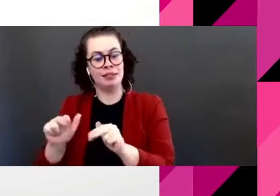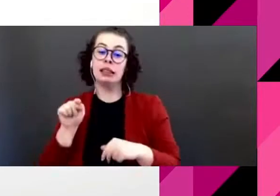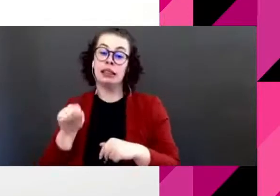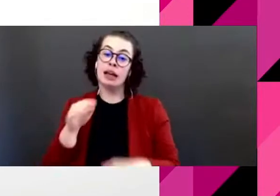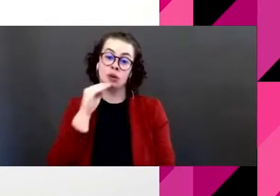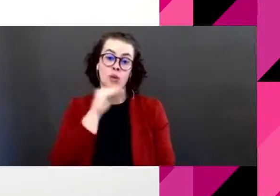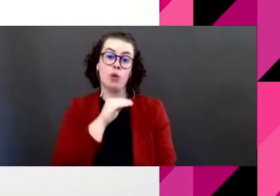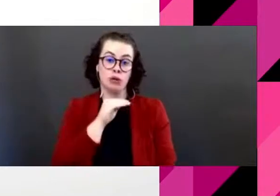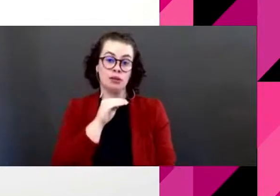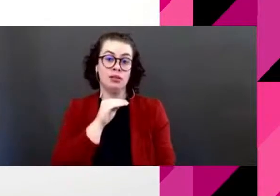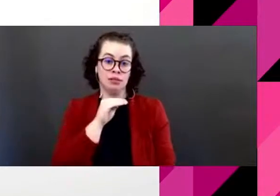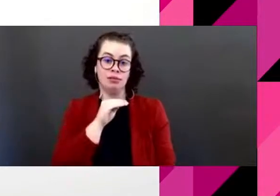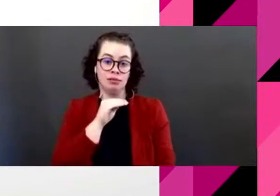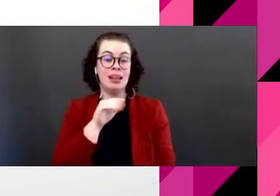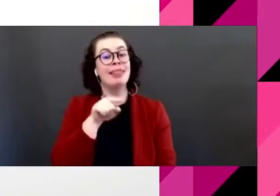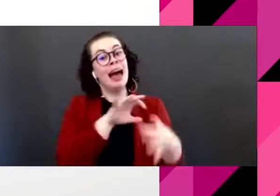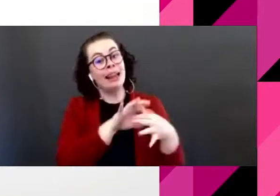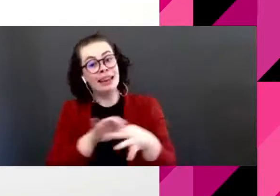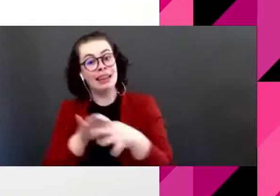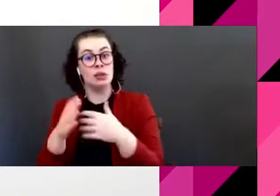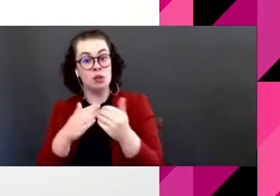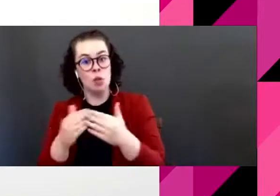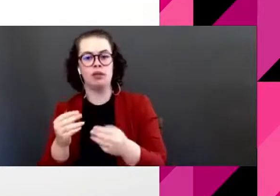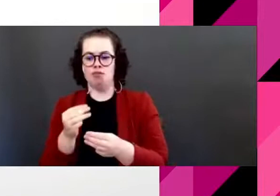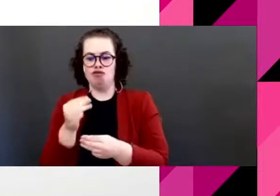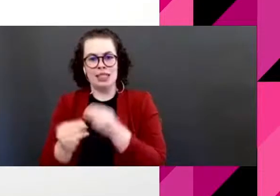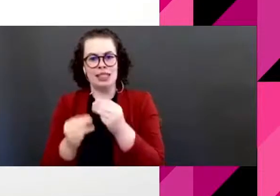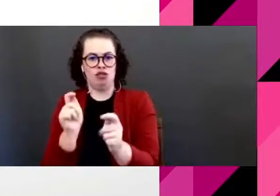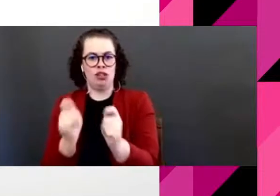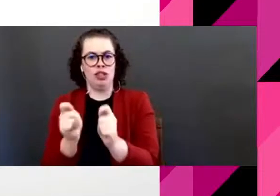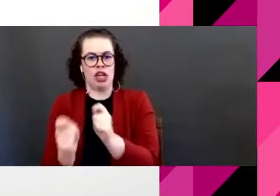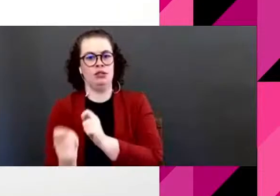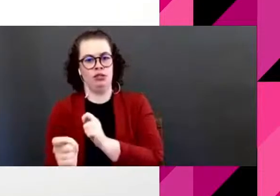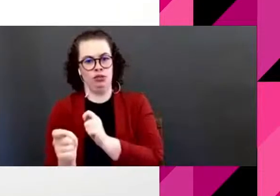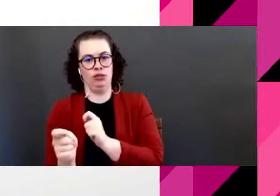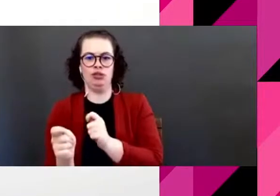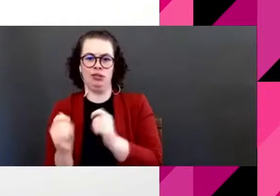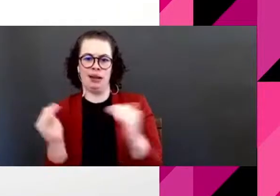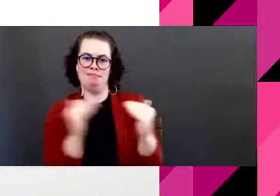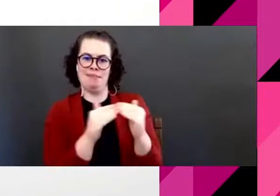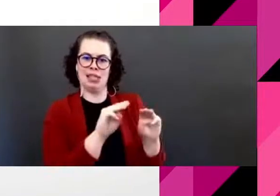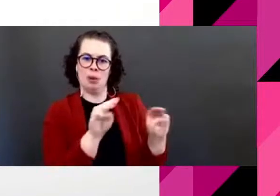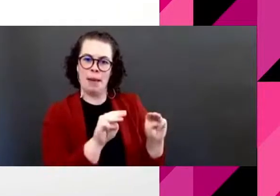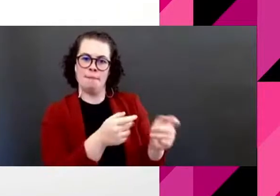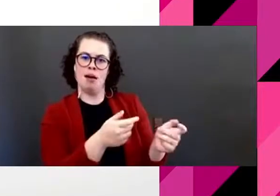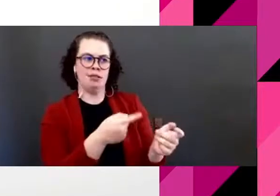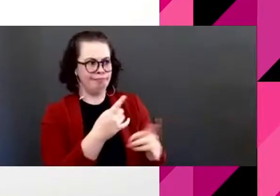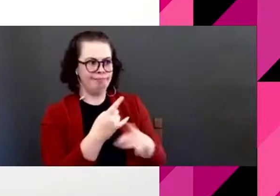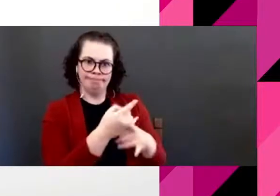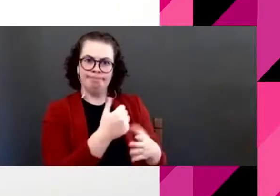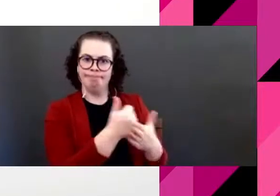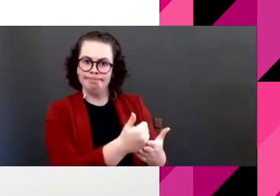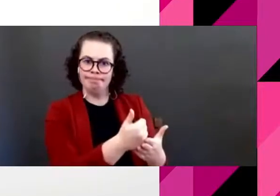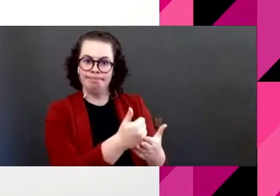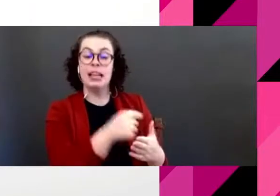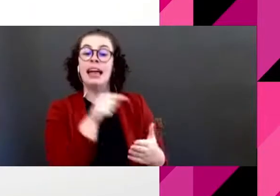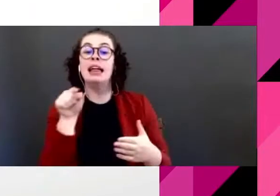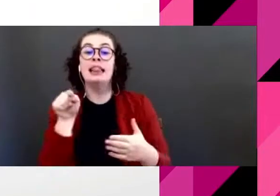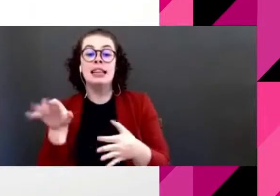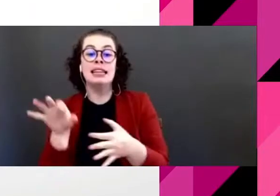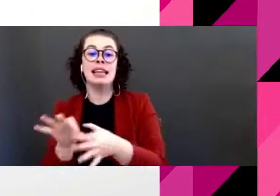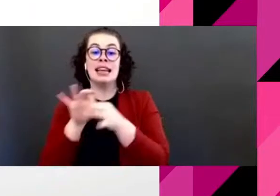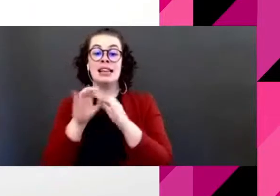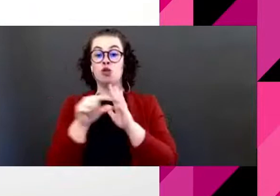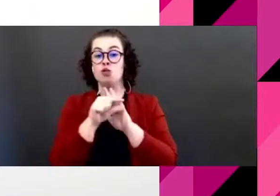the discussion on procedural accommodations. First of all, we have to discuss, and this is on principle 3, that persons with